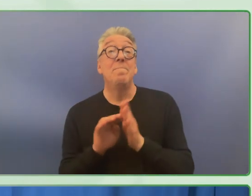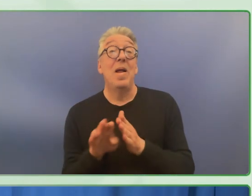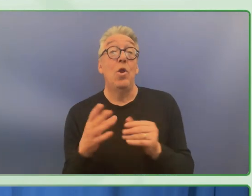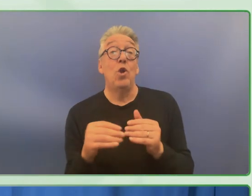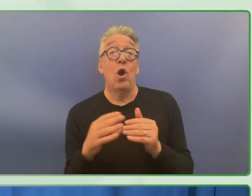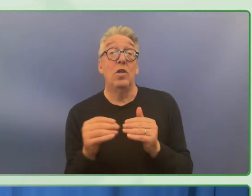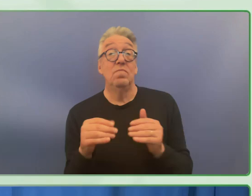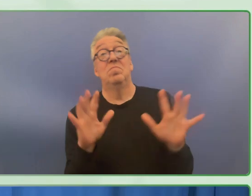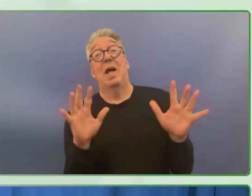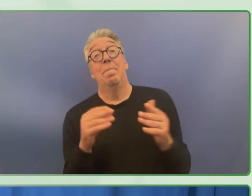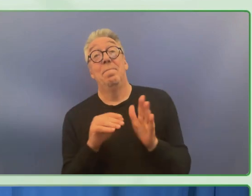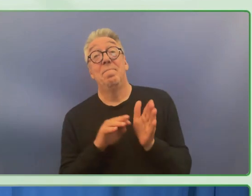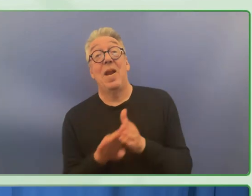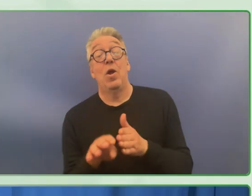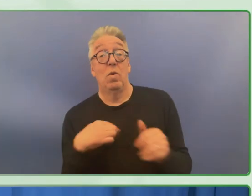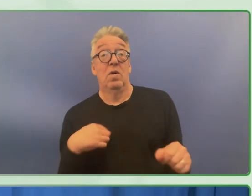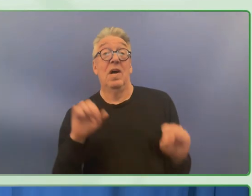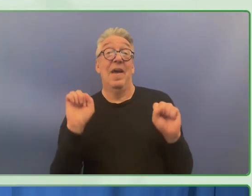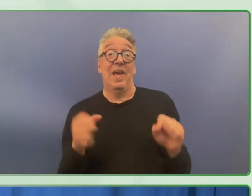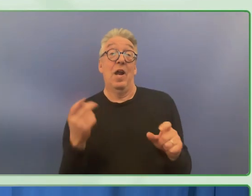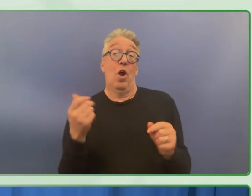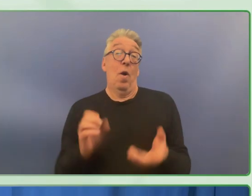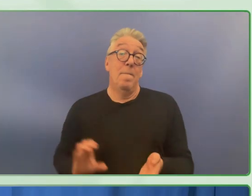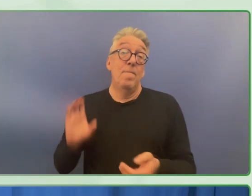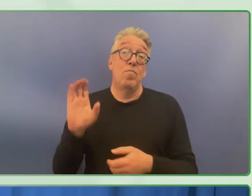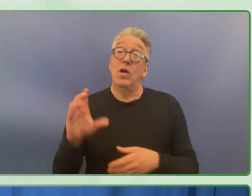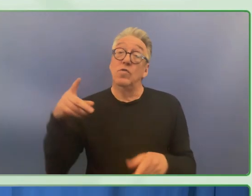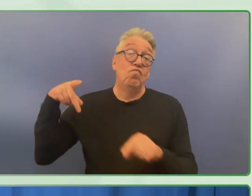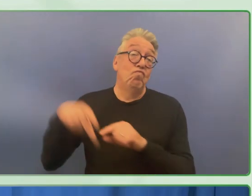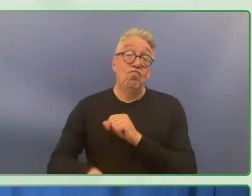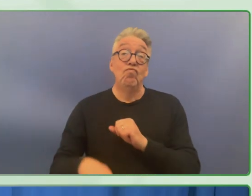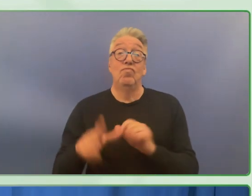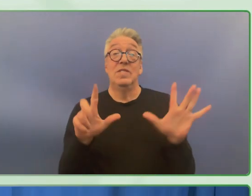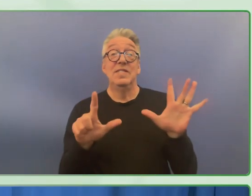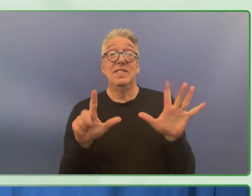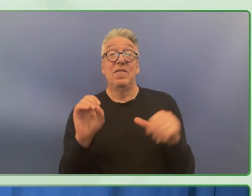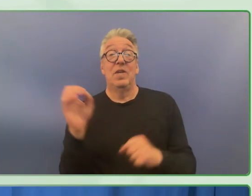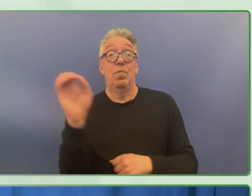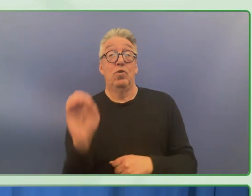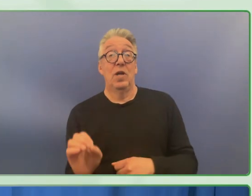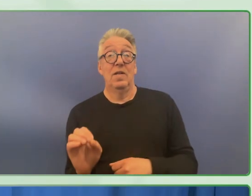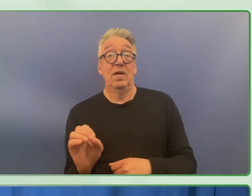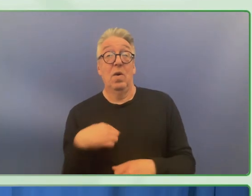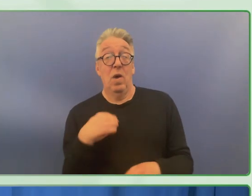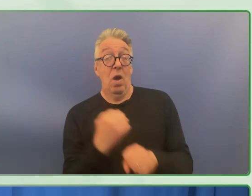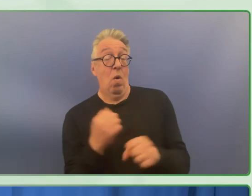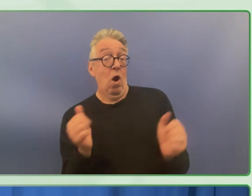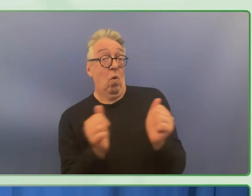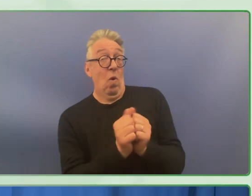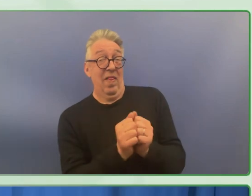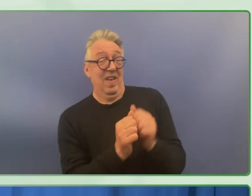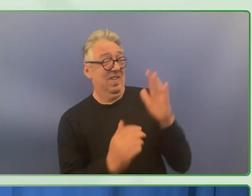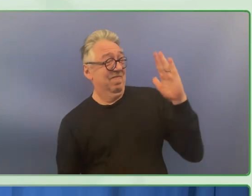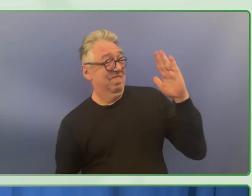by 70%. We are collaborating with excellence, with such companies